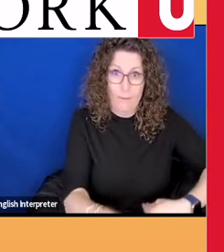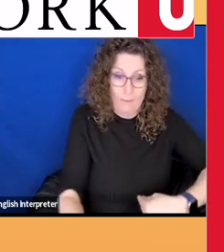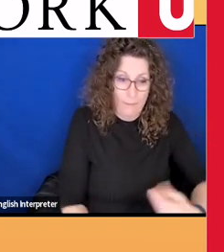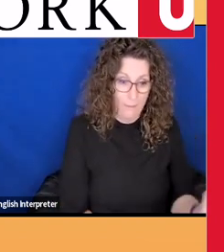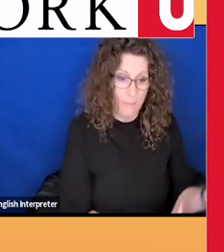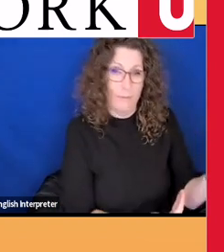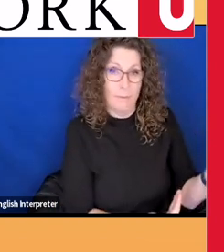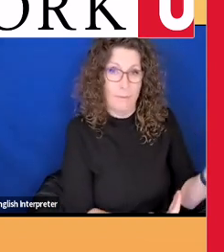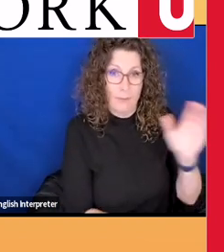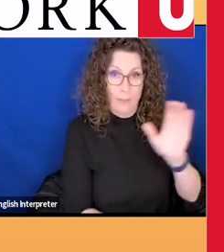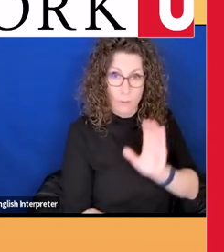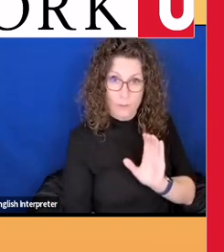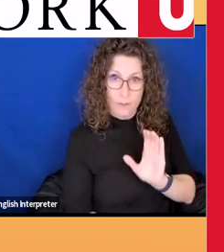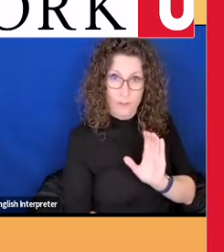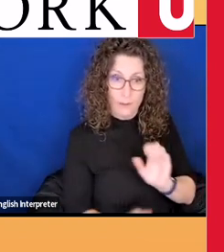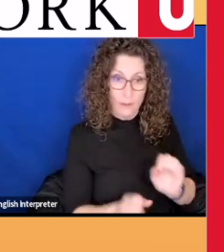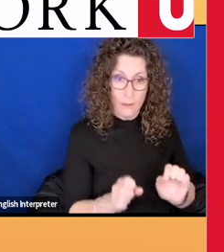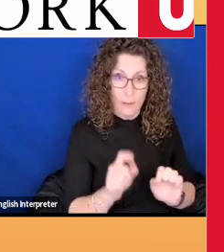as if to take a step.